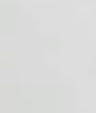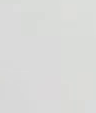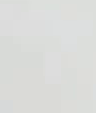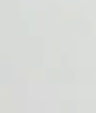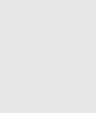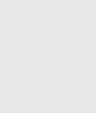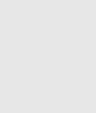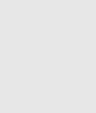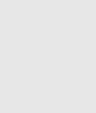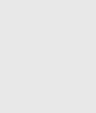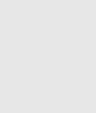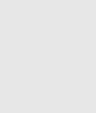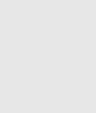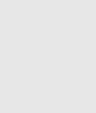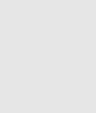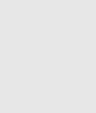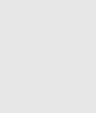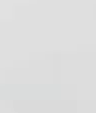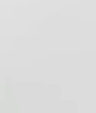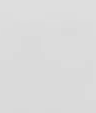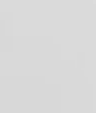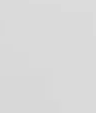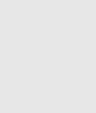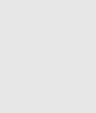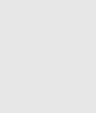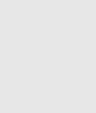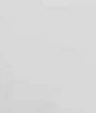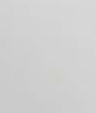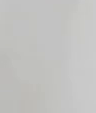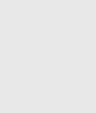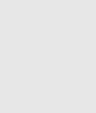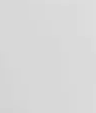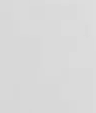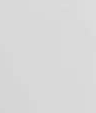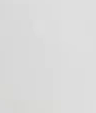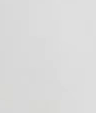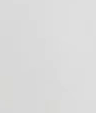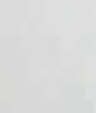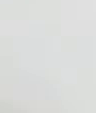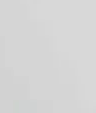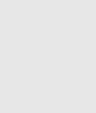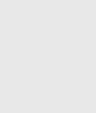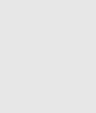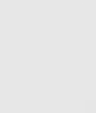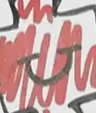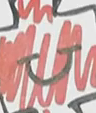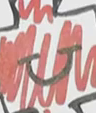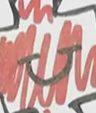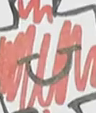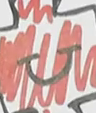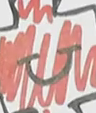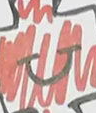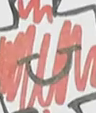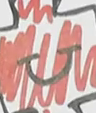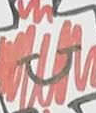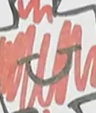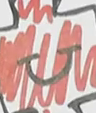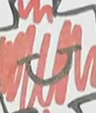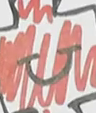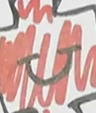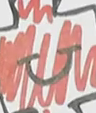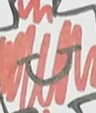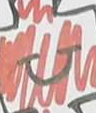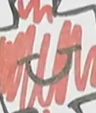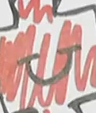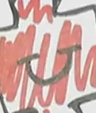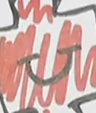However, even after corrective surgery, problems still arise in the adult with time, due to pieces of the jigsaw puzzle becoming worn out so they no